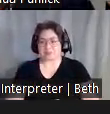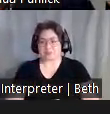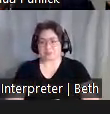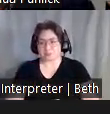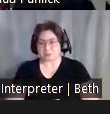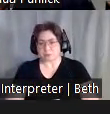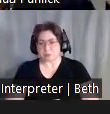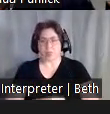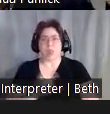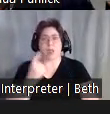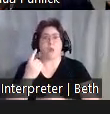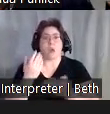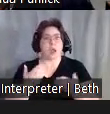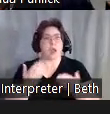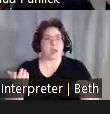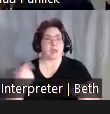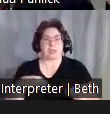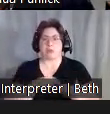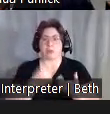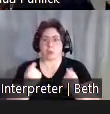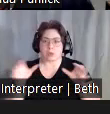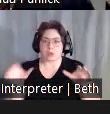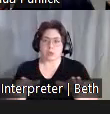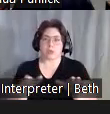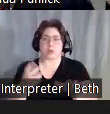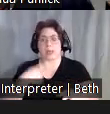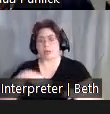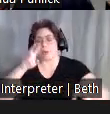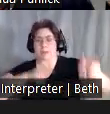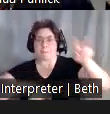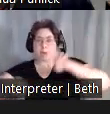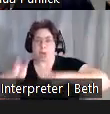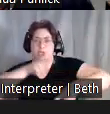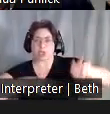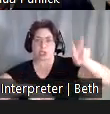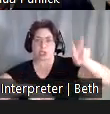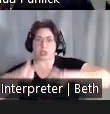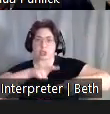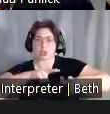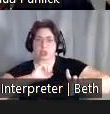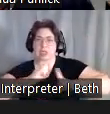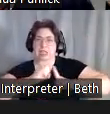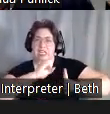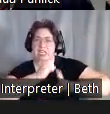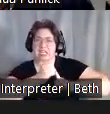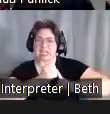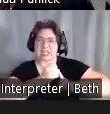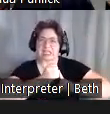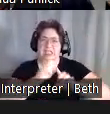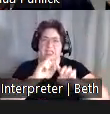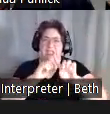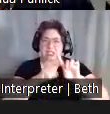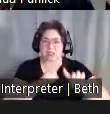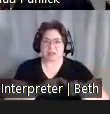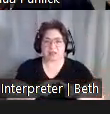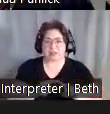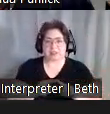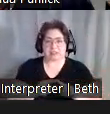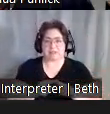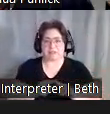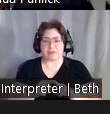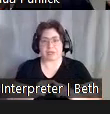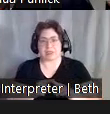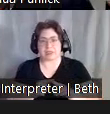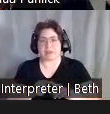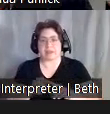One of the things we're going to do, we monitor conditions within these different ask treatments, and